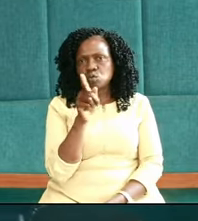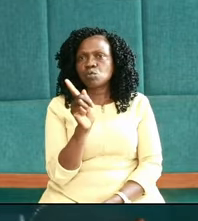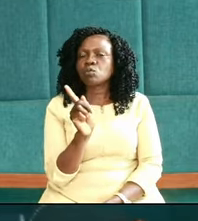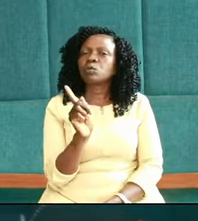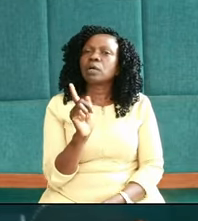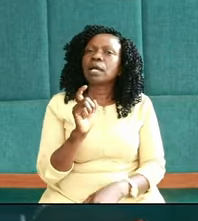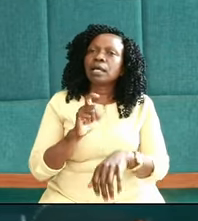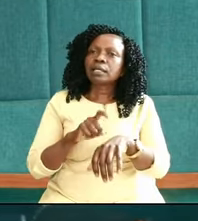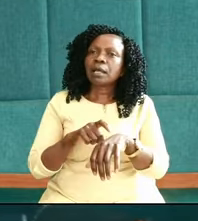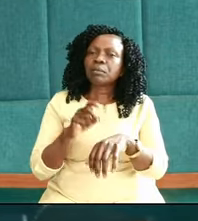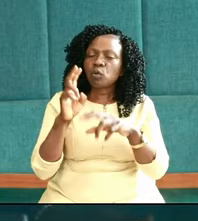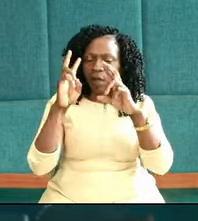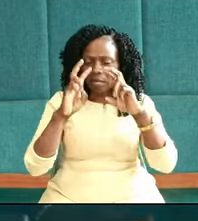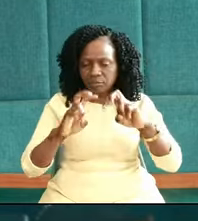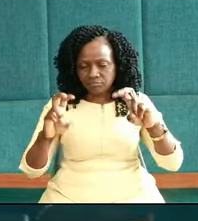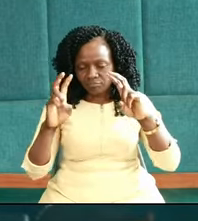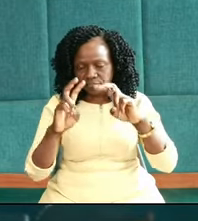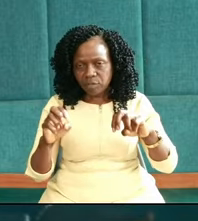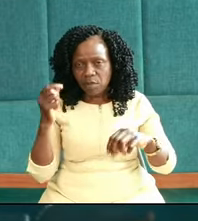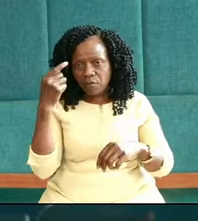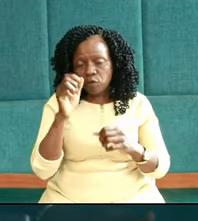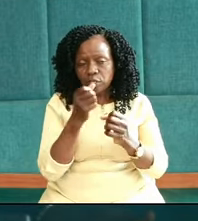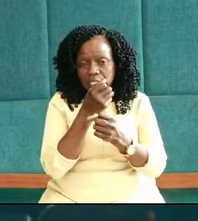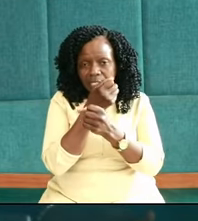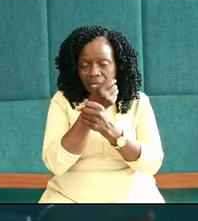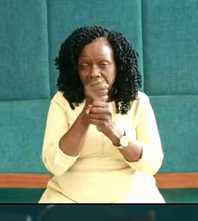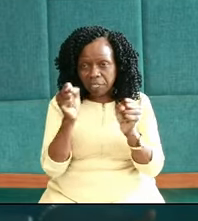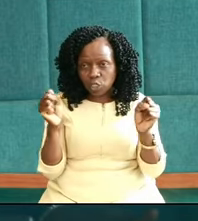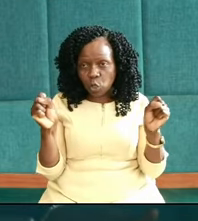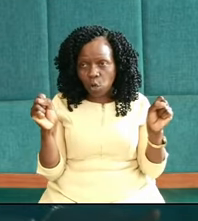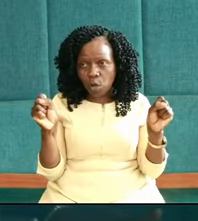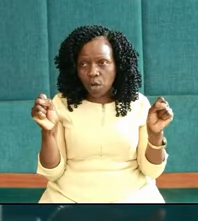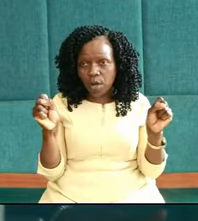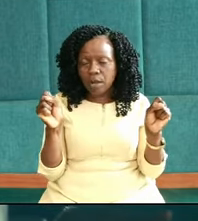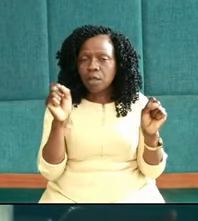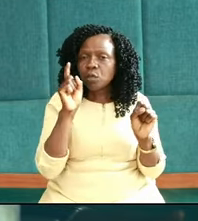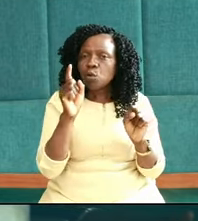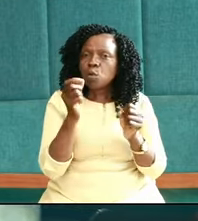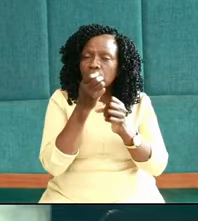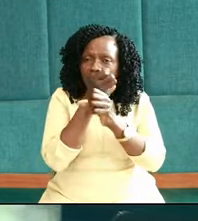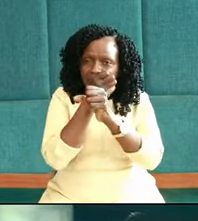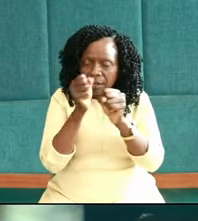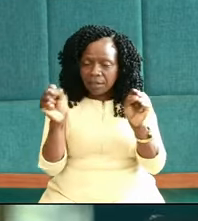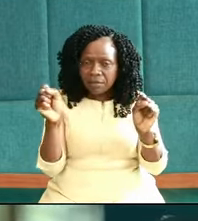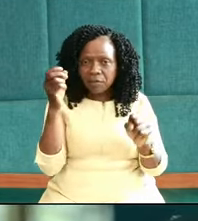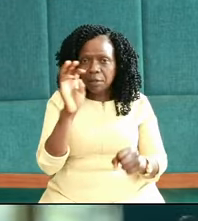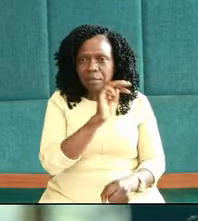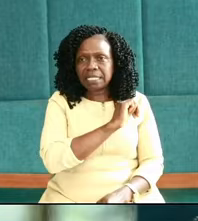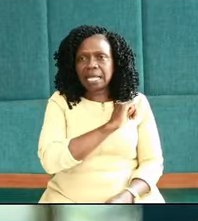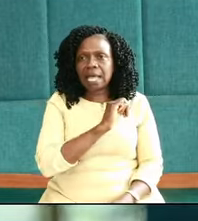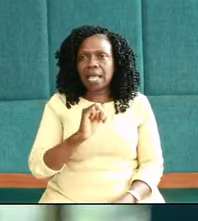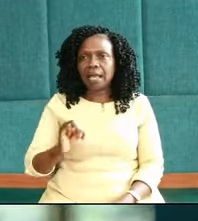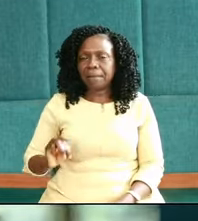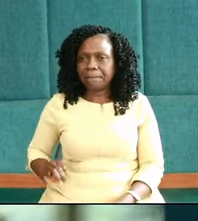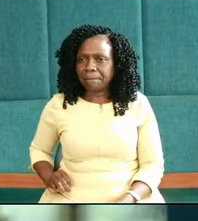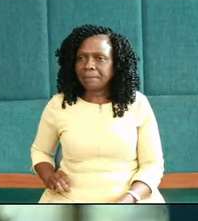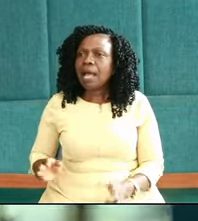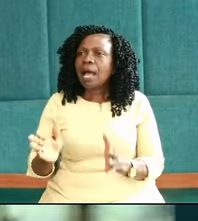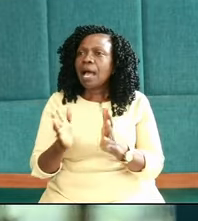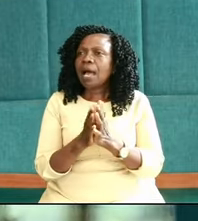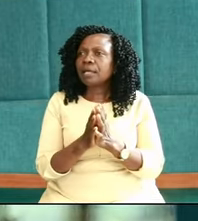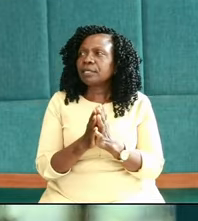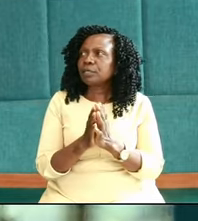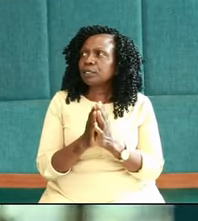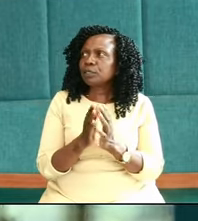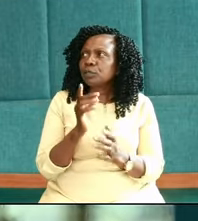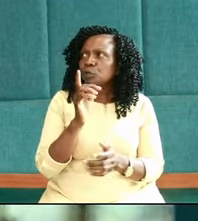When you are searching for salvation, you are searching for the Messiah, and you are reading